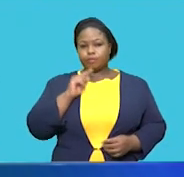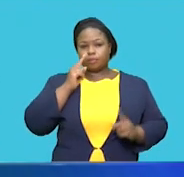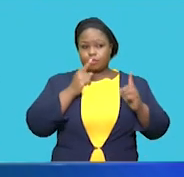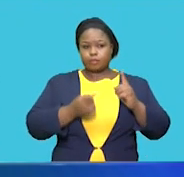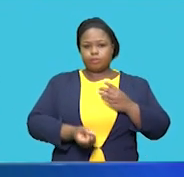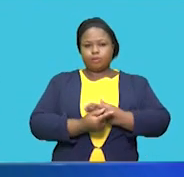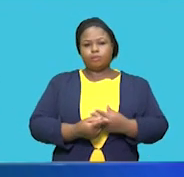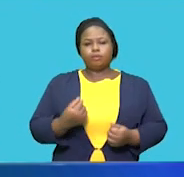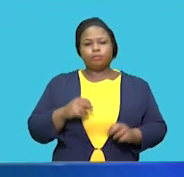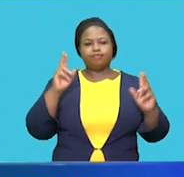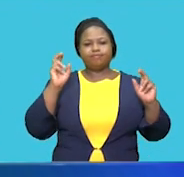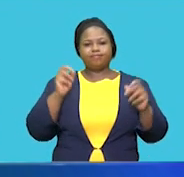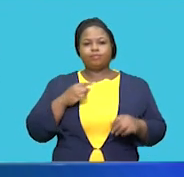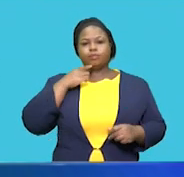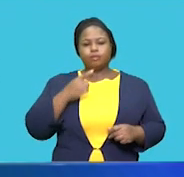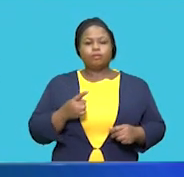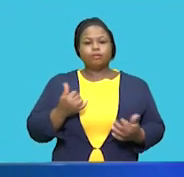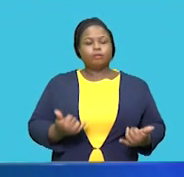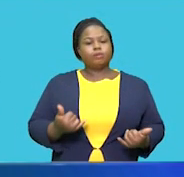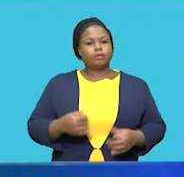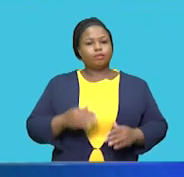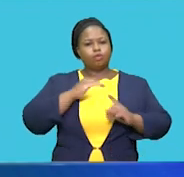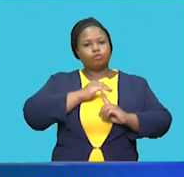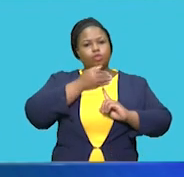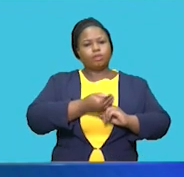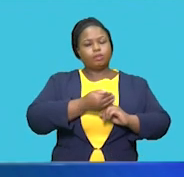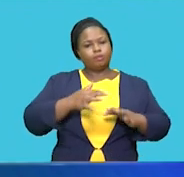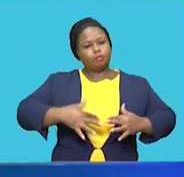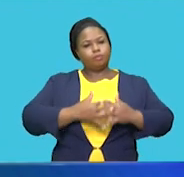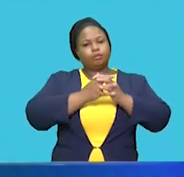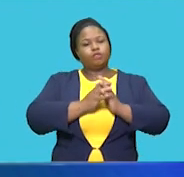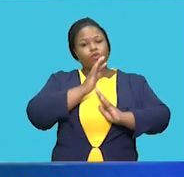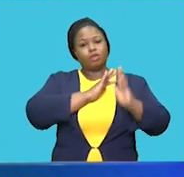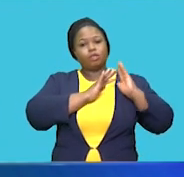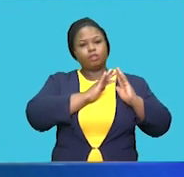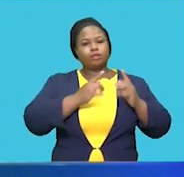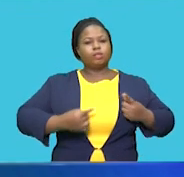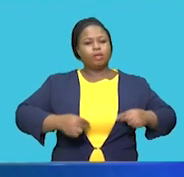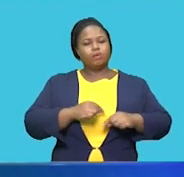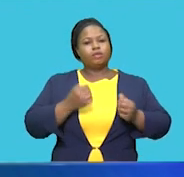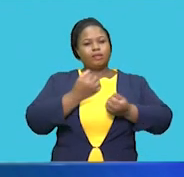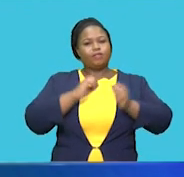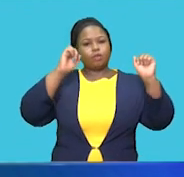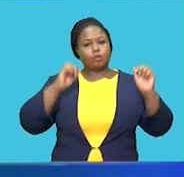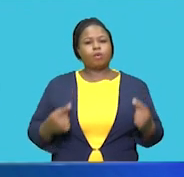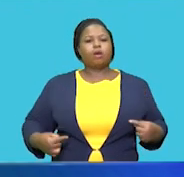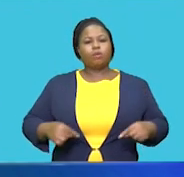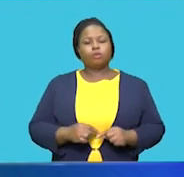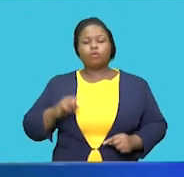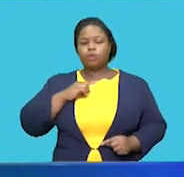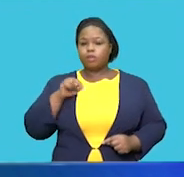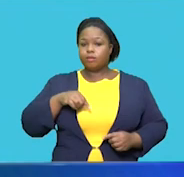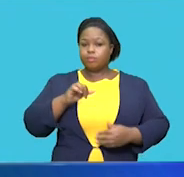ngaphansi kwendikimba ethi-ke ukuhlanganisa nokuvikela izinzuzo zethu zentando yeningi. Okwakodwa ukuthi le nyanga